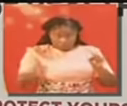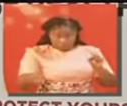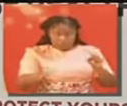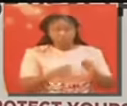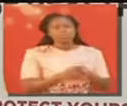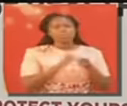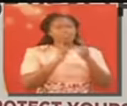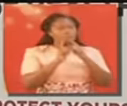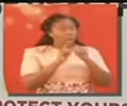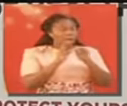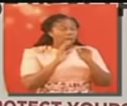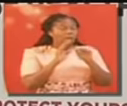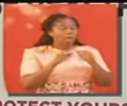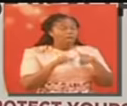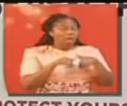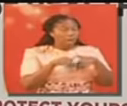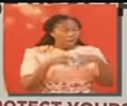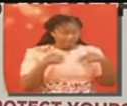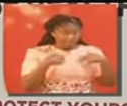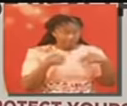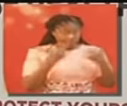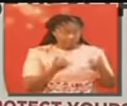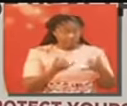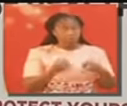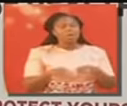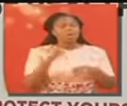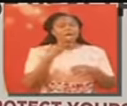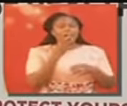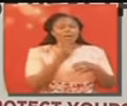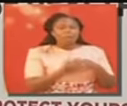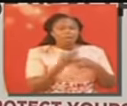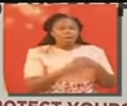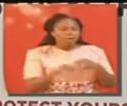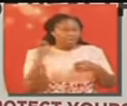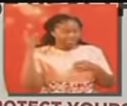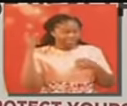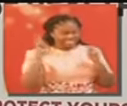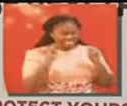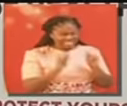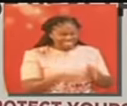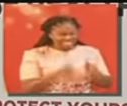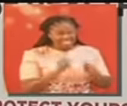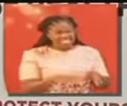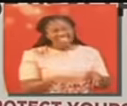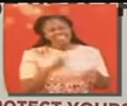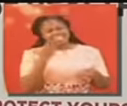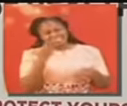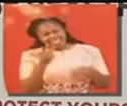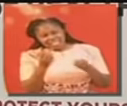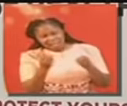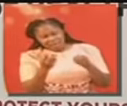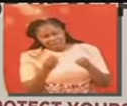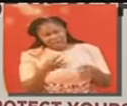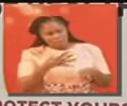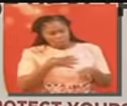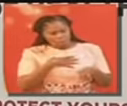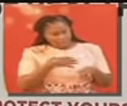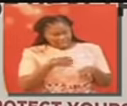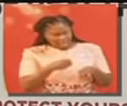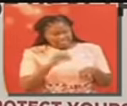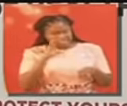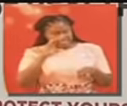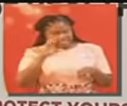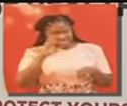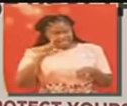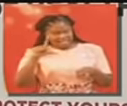blood tests to see what's going on with your blood count, white cells, red cells, etc. In a similar